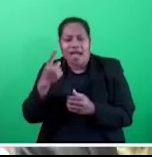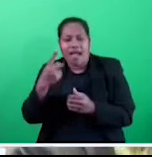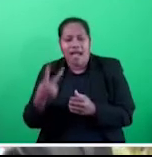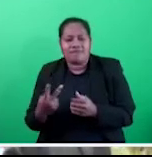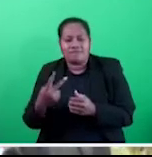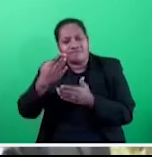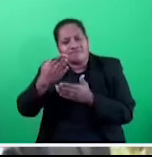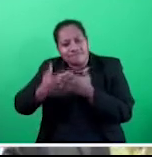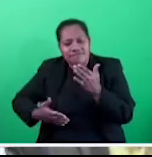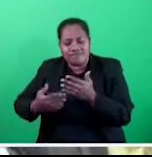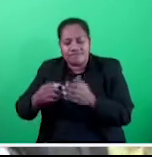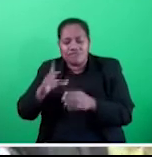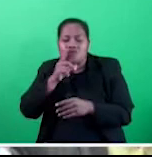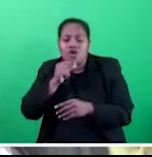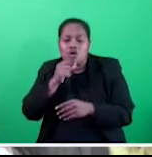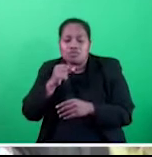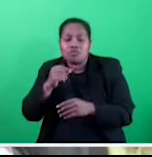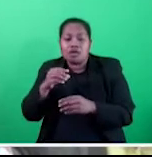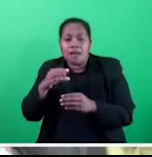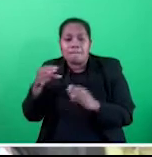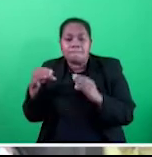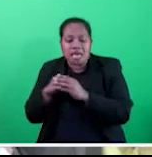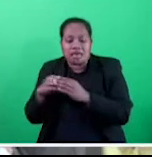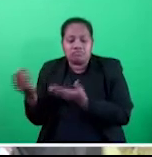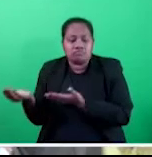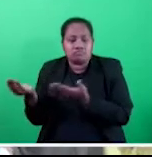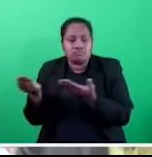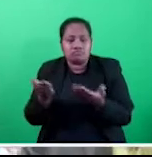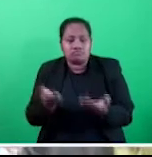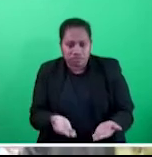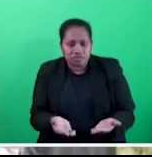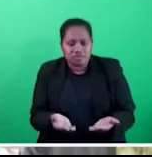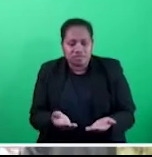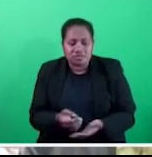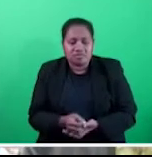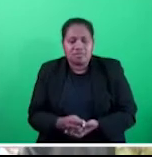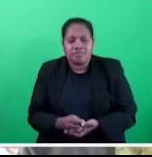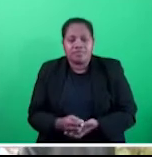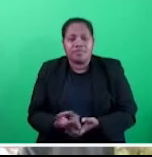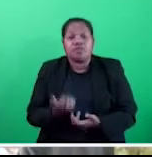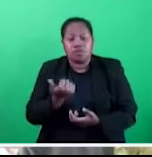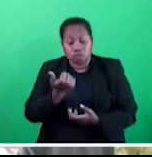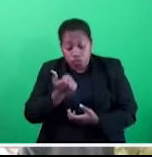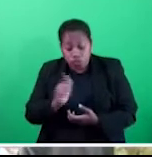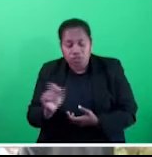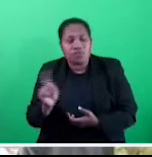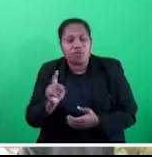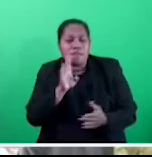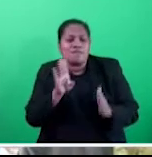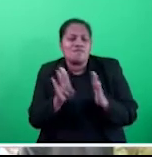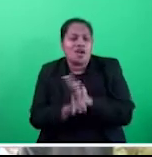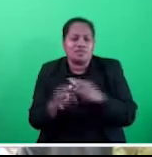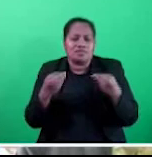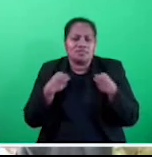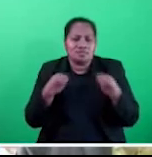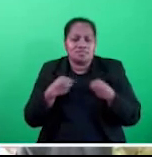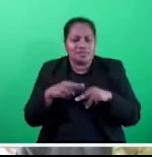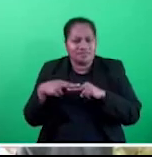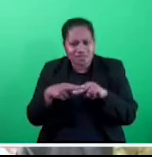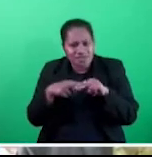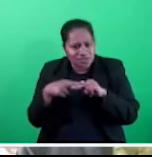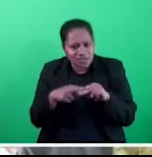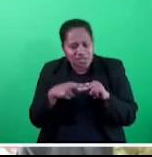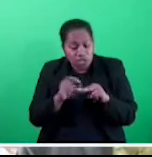for by the banks for the financing of renewable energy technologies using the private sector in Fiji. And the objective